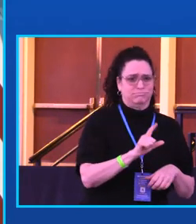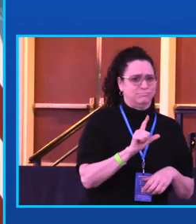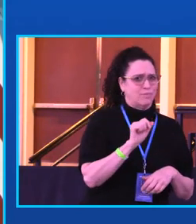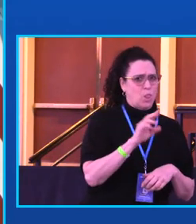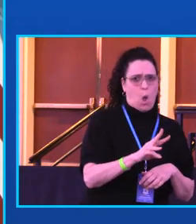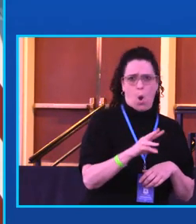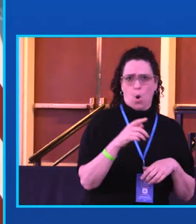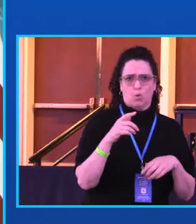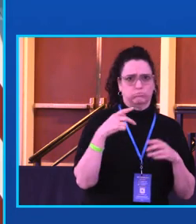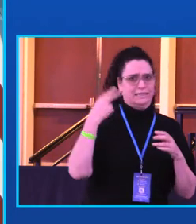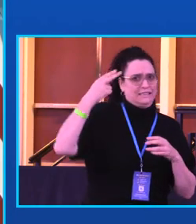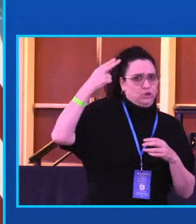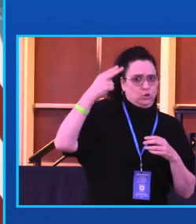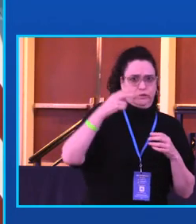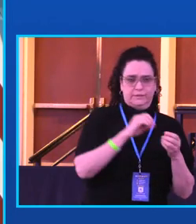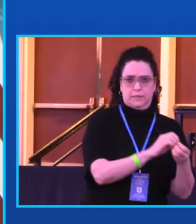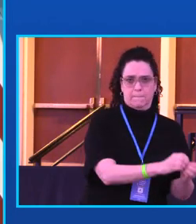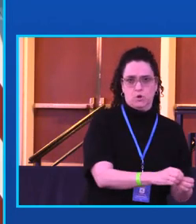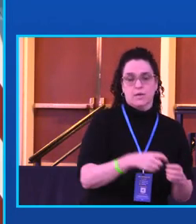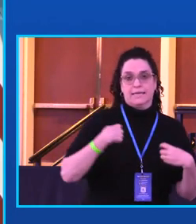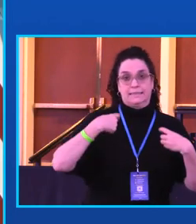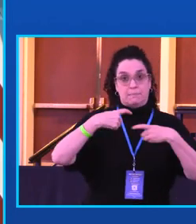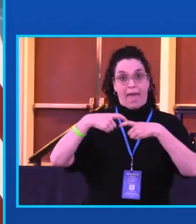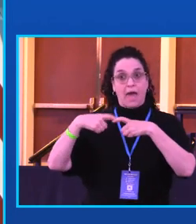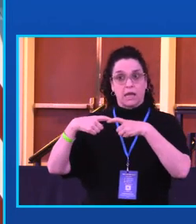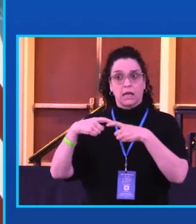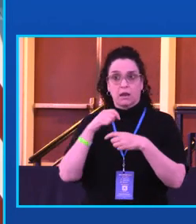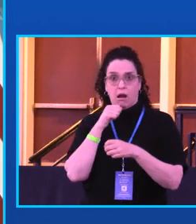by historic amounts.